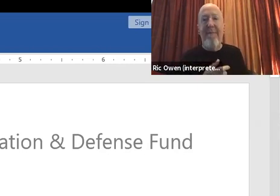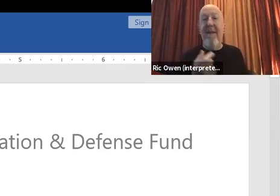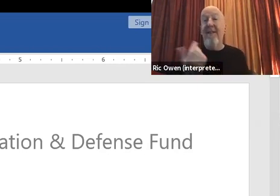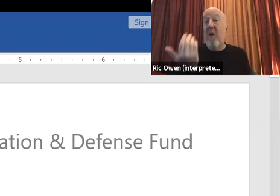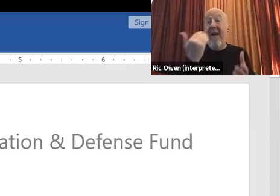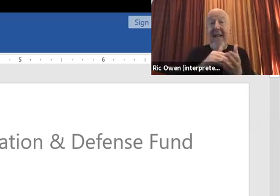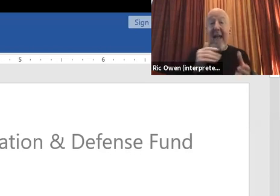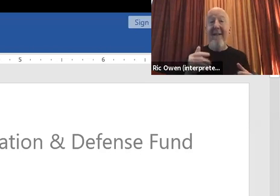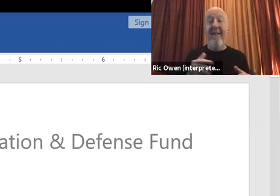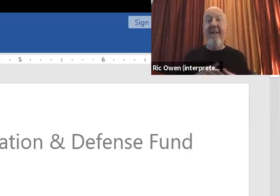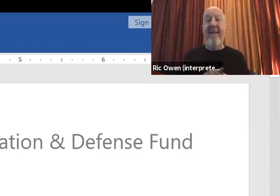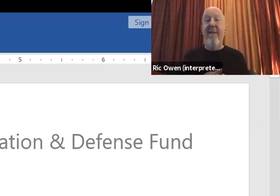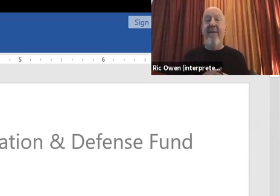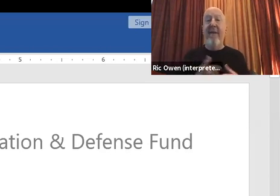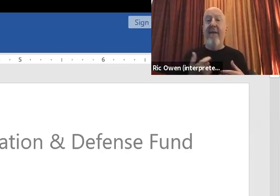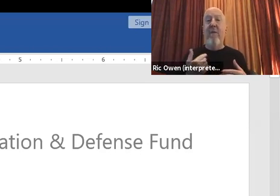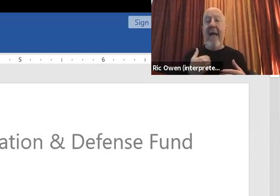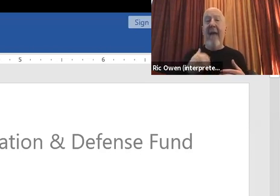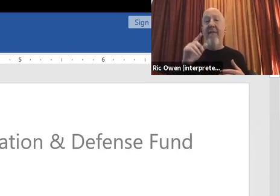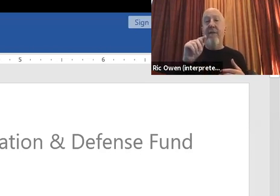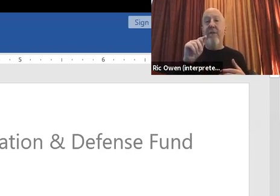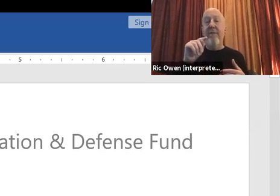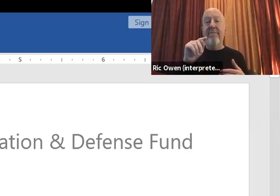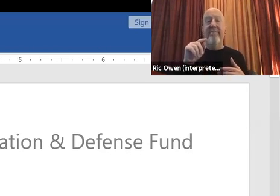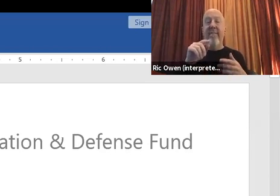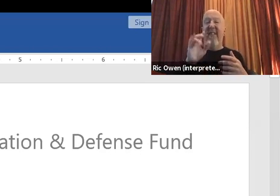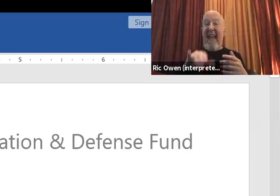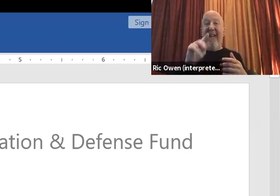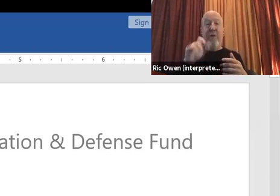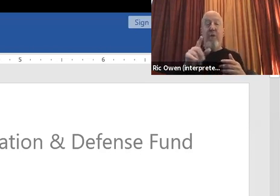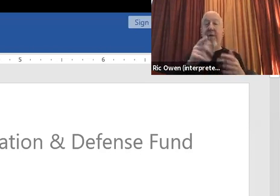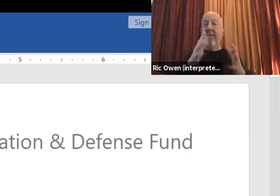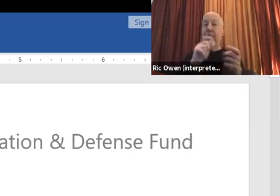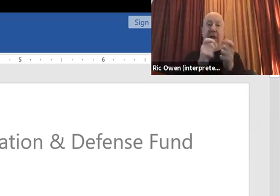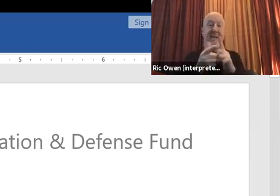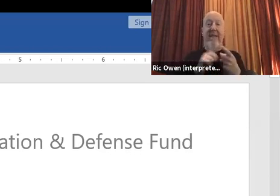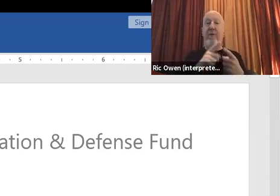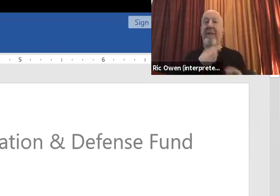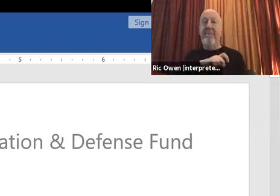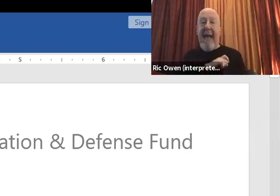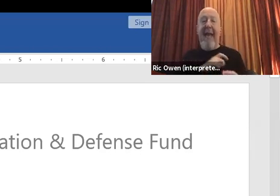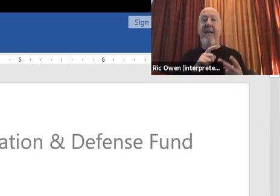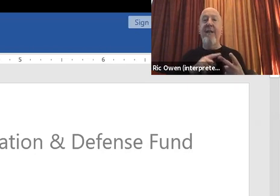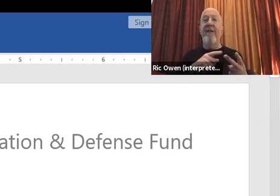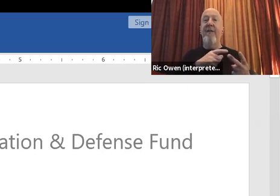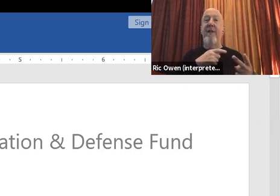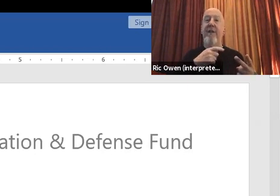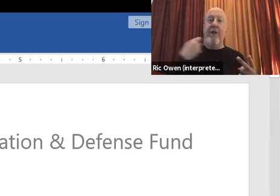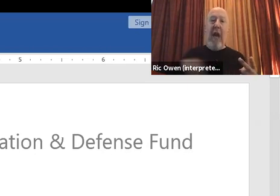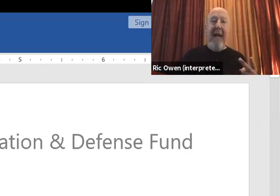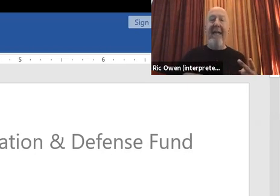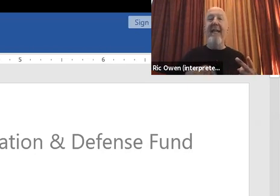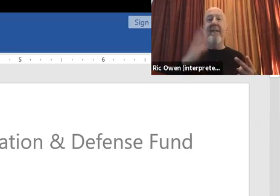we have this tool translated into Spanish, Chinese, Vietnamese, Korean. It's on